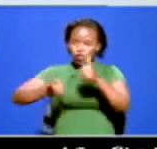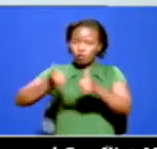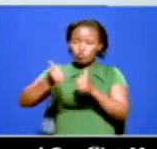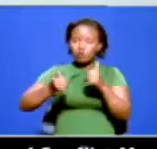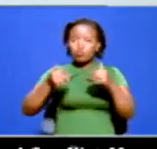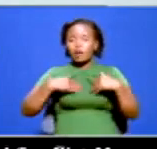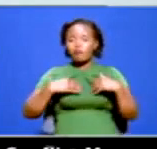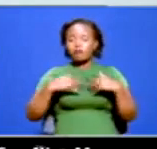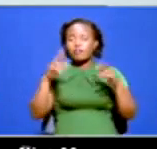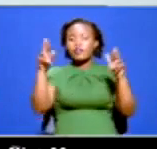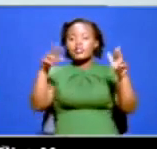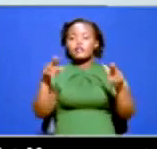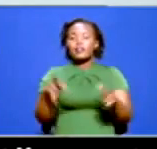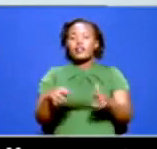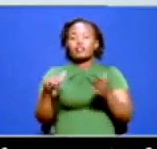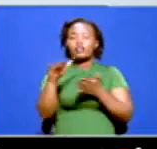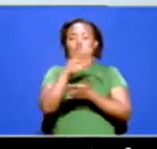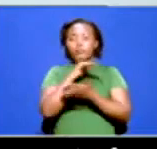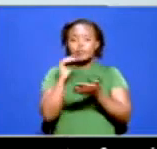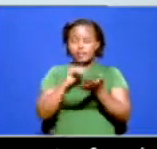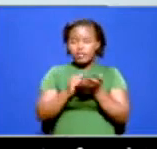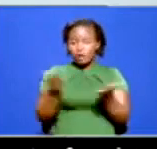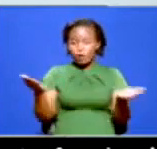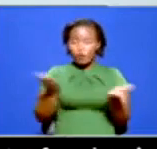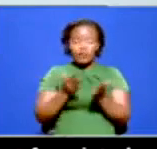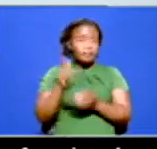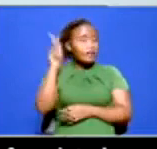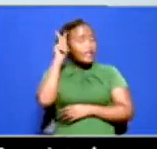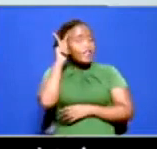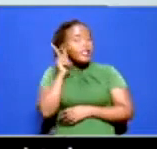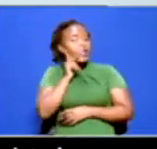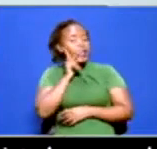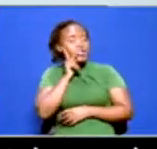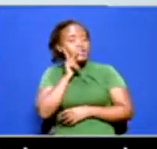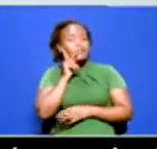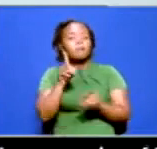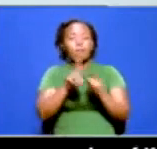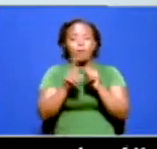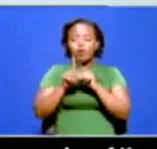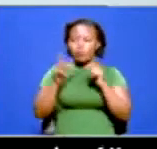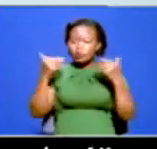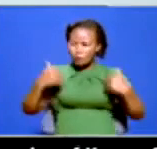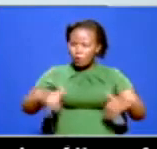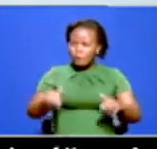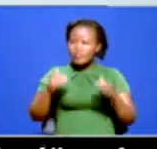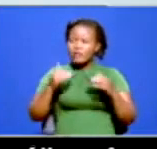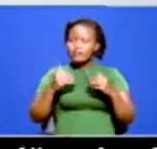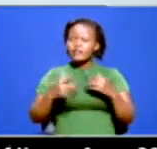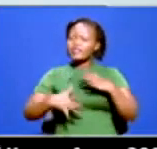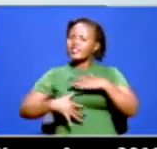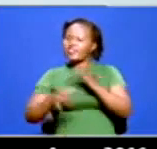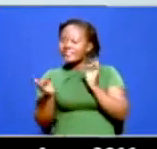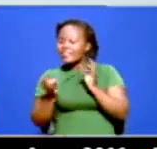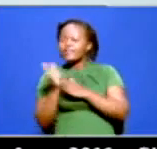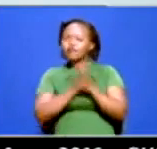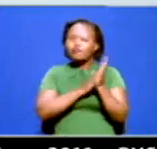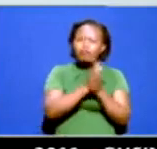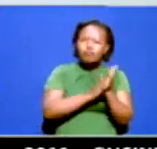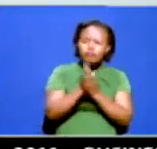Support Training Center based in Karen. Yeah. And I got very interested in issues of conflict